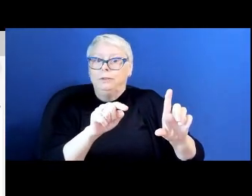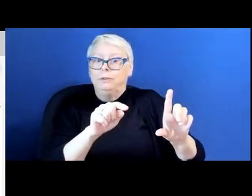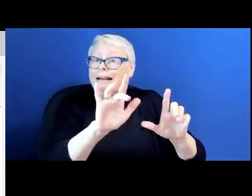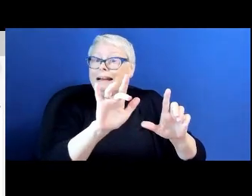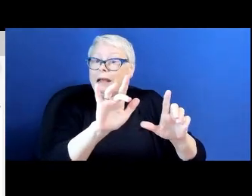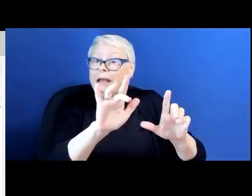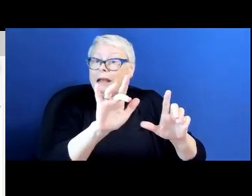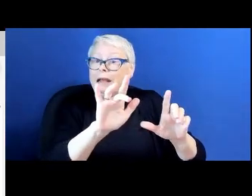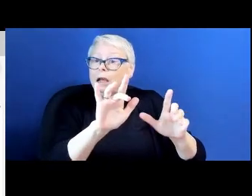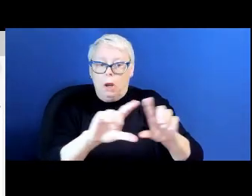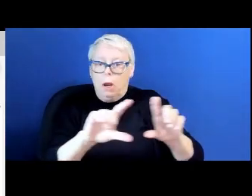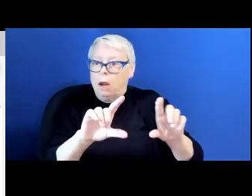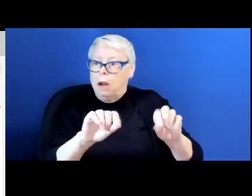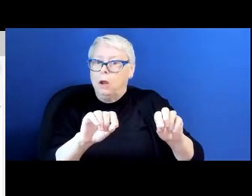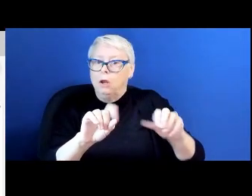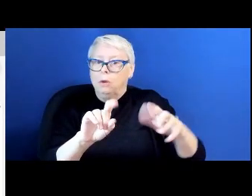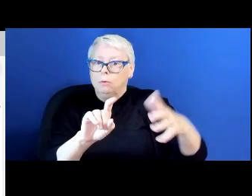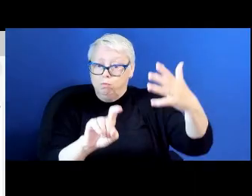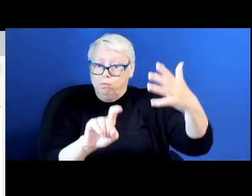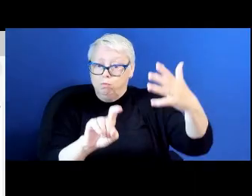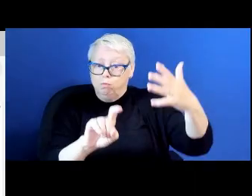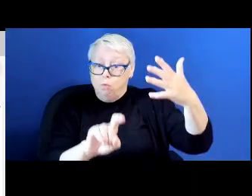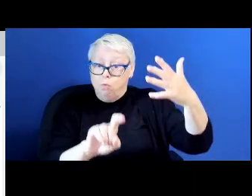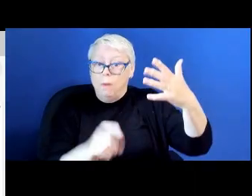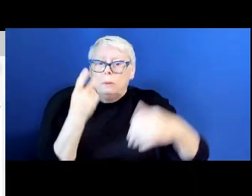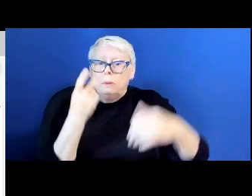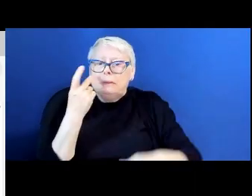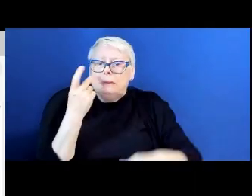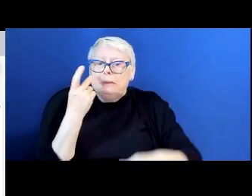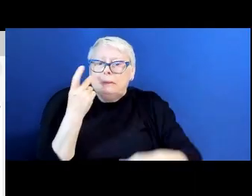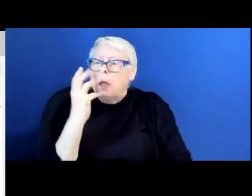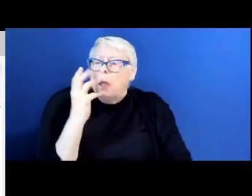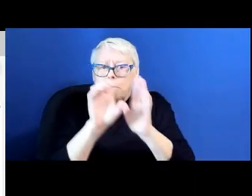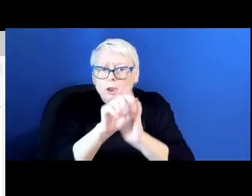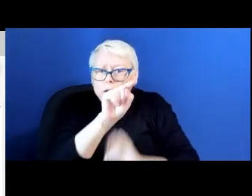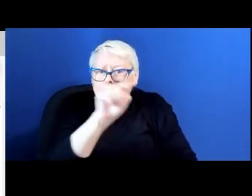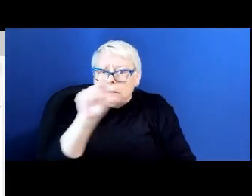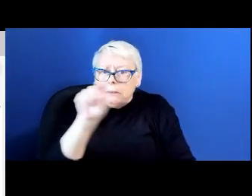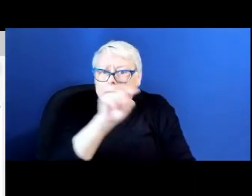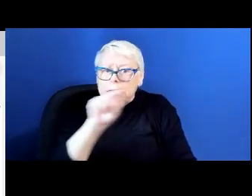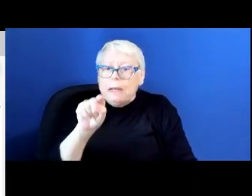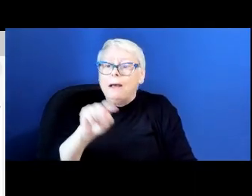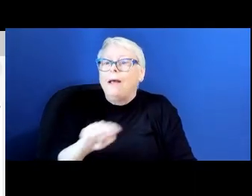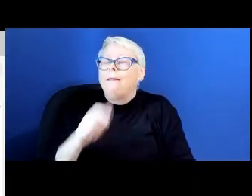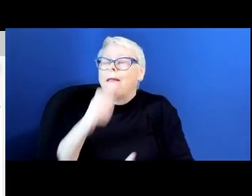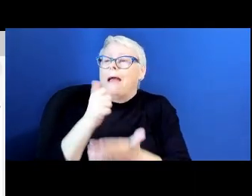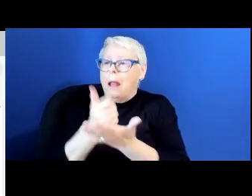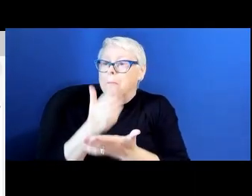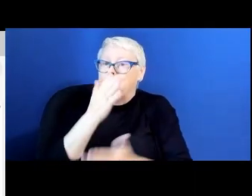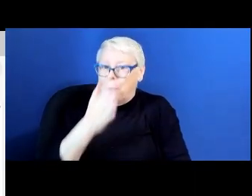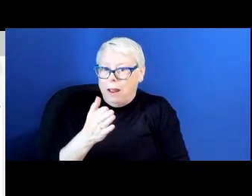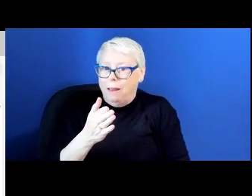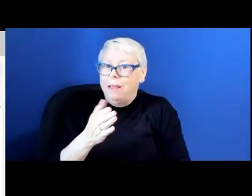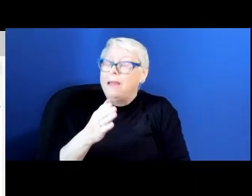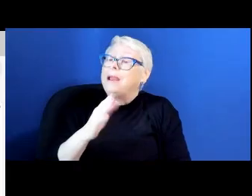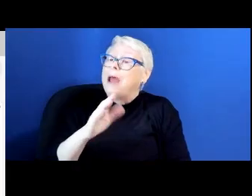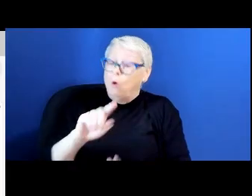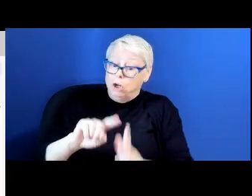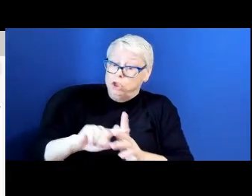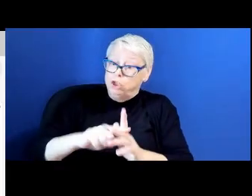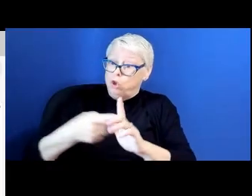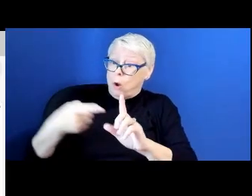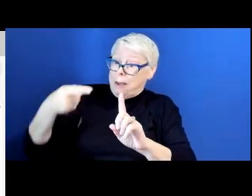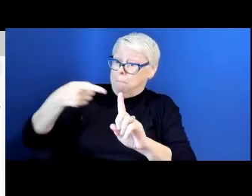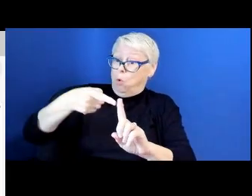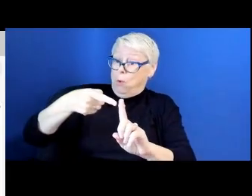you will see these beautiful tiles that are starting points as well. Filters or starting points can be